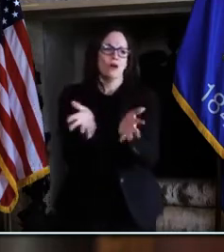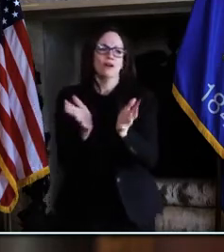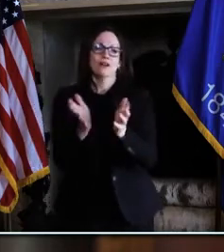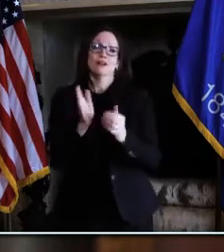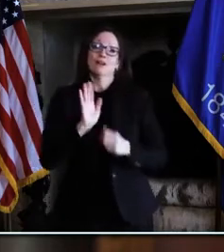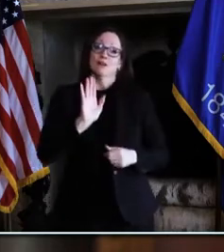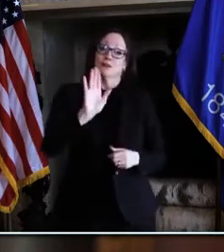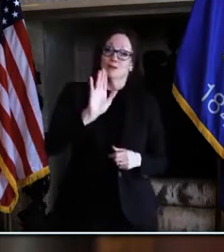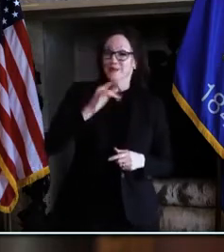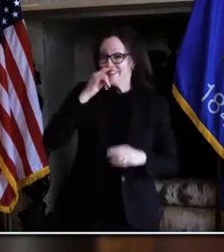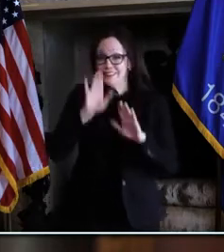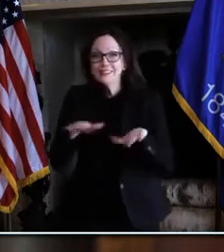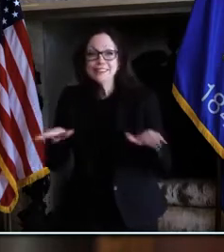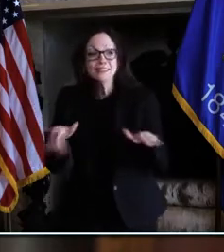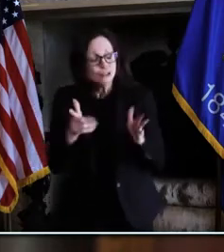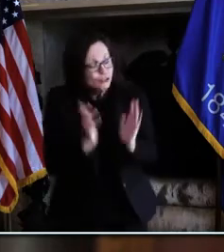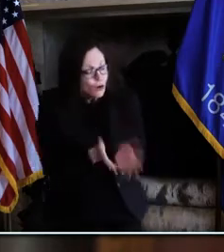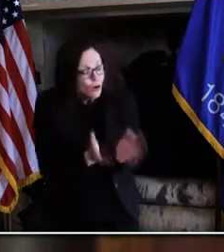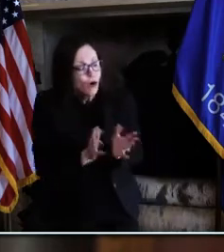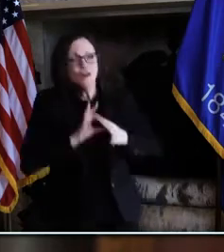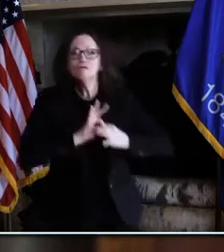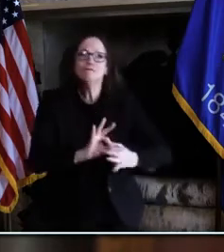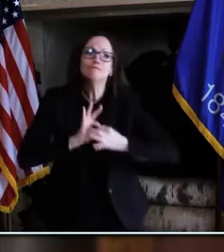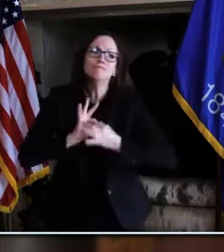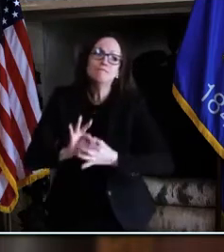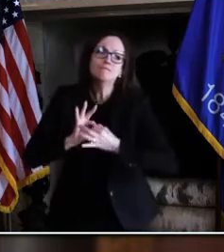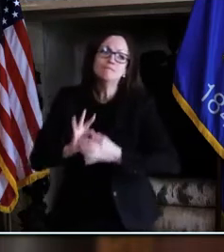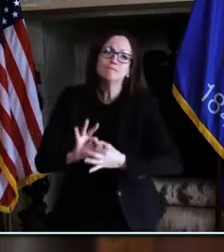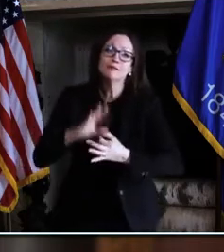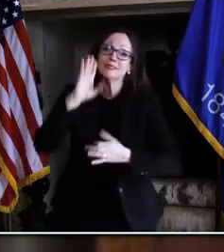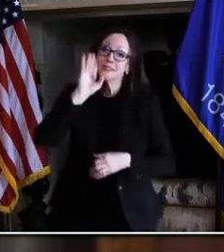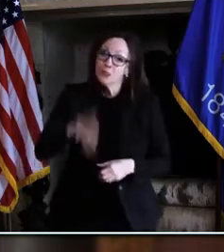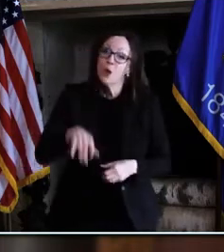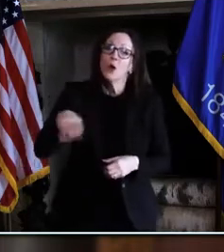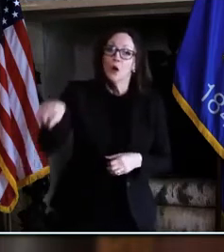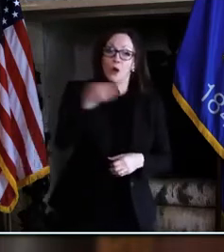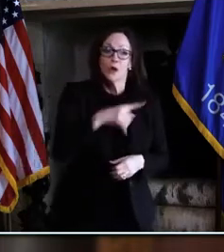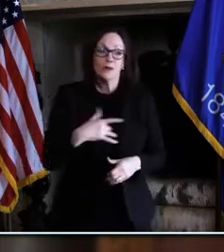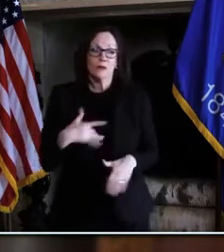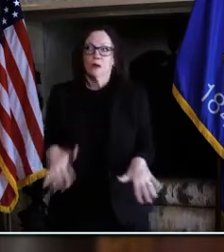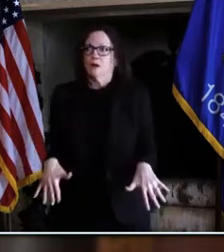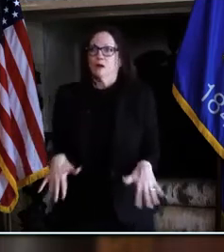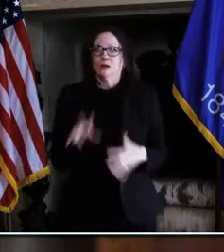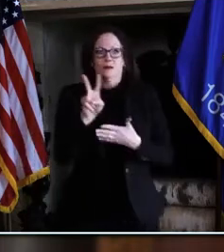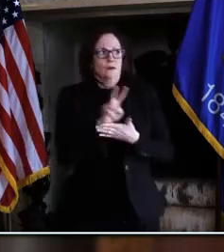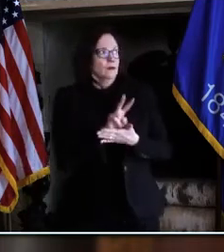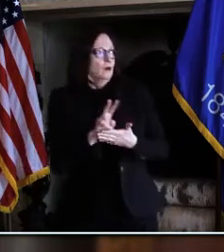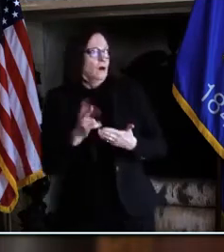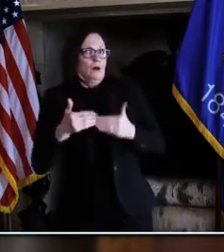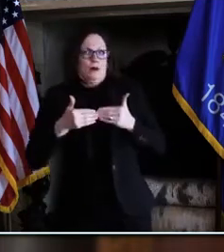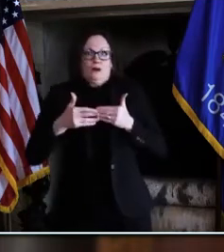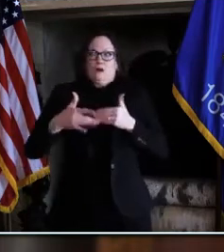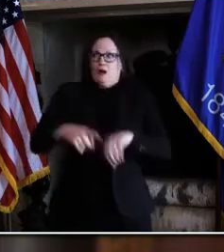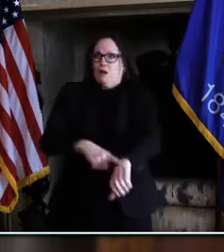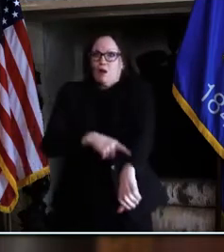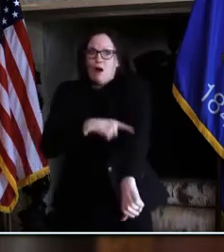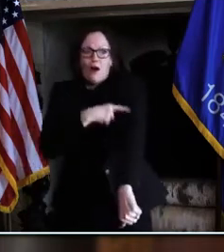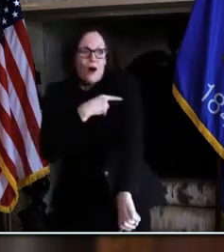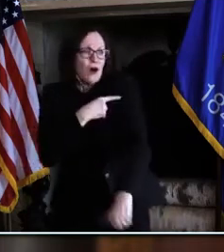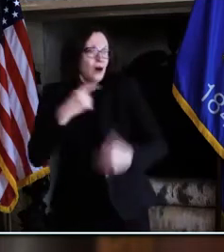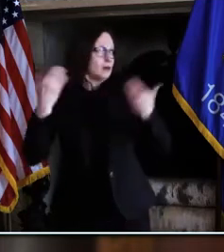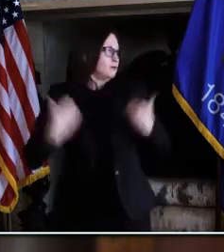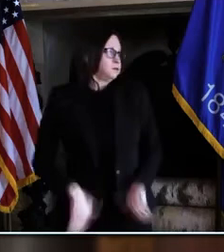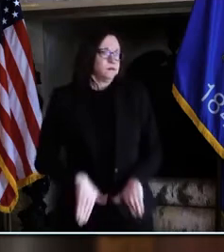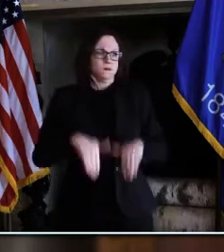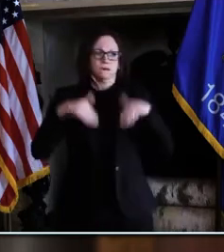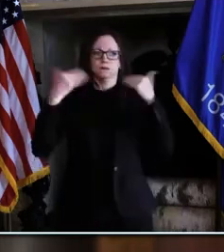this, but we can do it together. Thank you almost seems inadequate in expressing our gratitude to our partners who